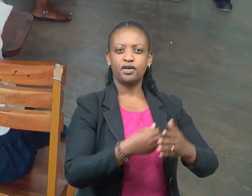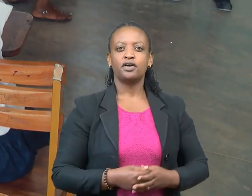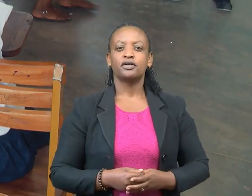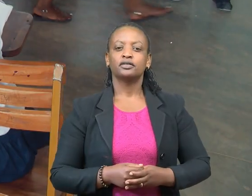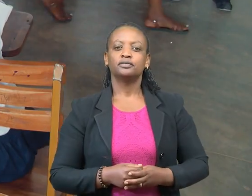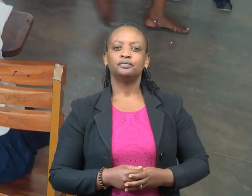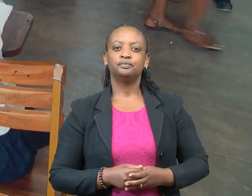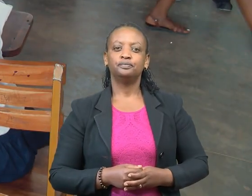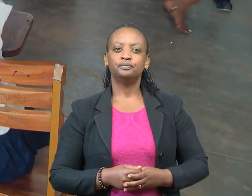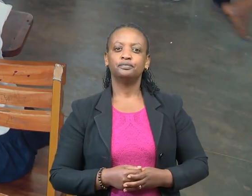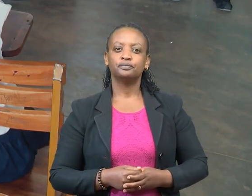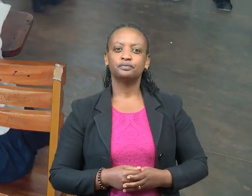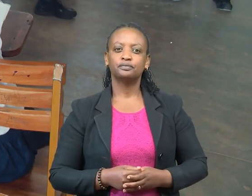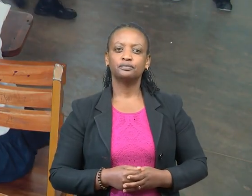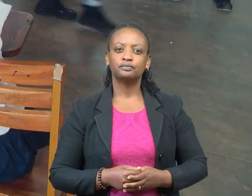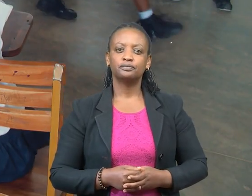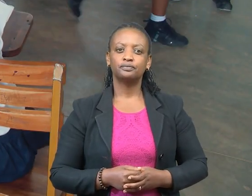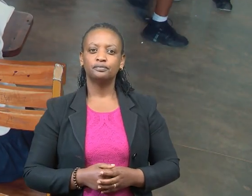Paste it.